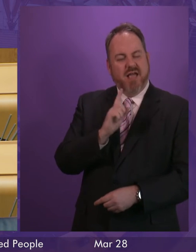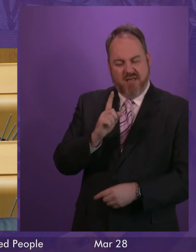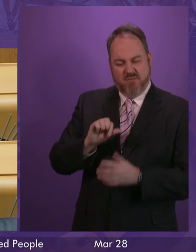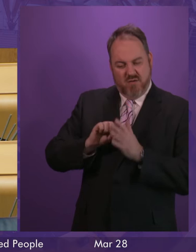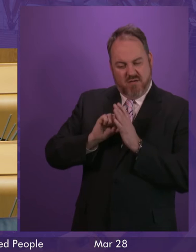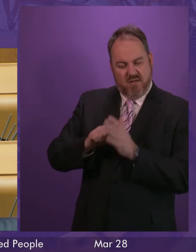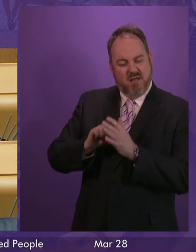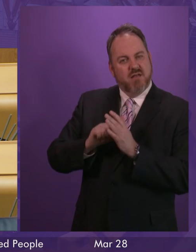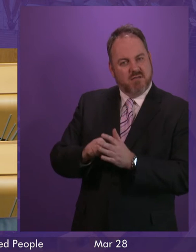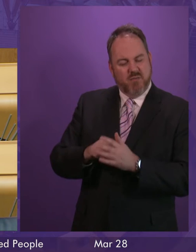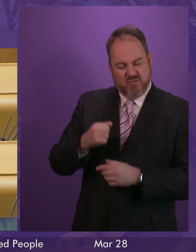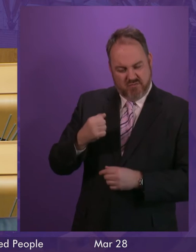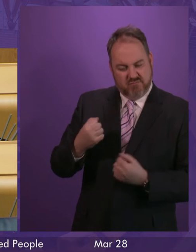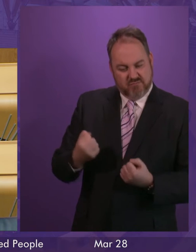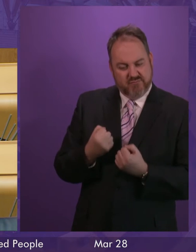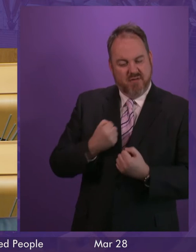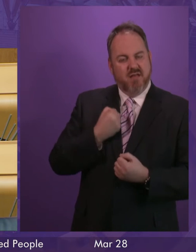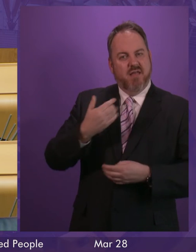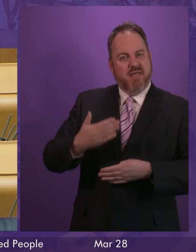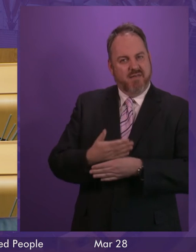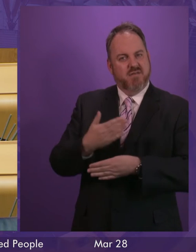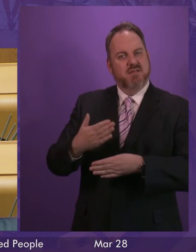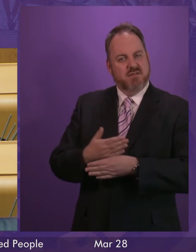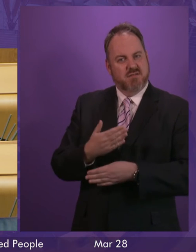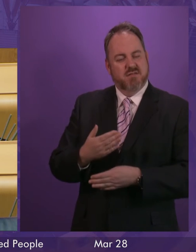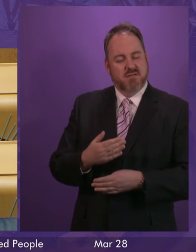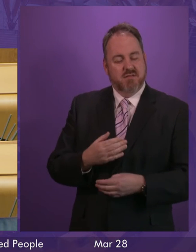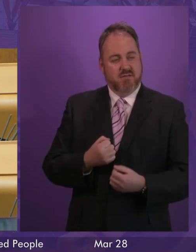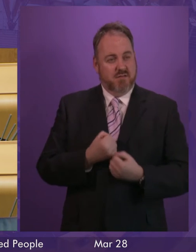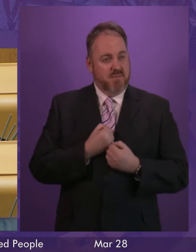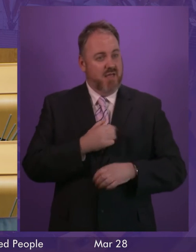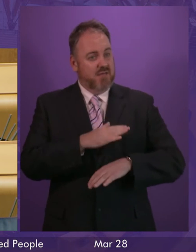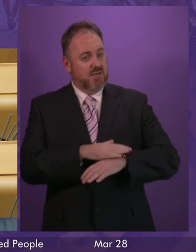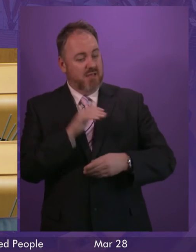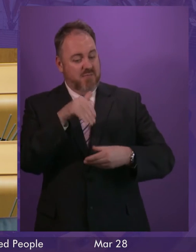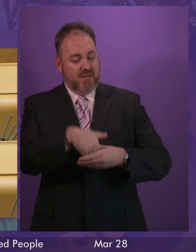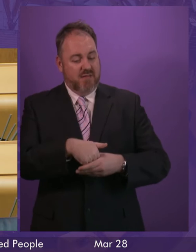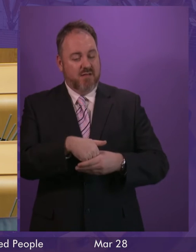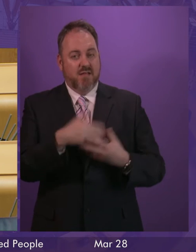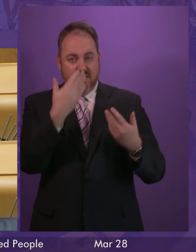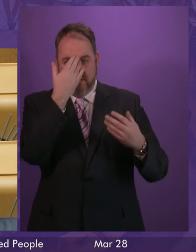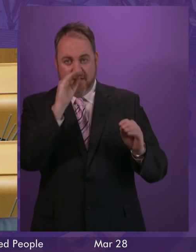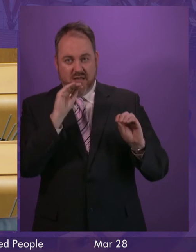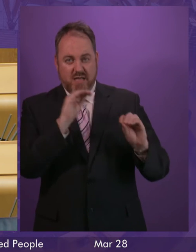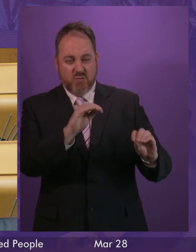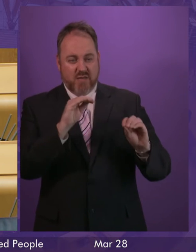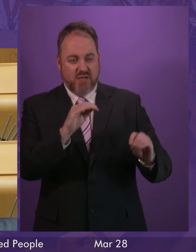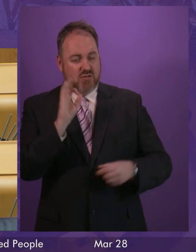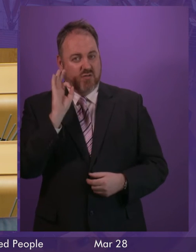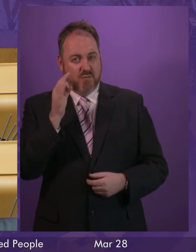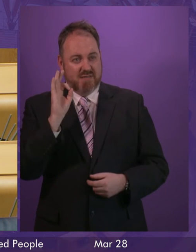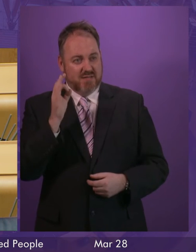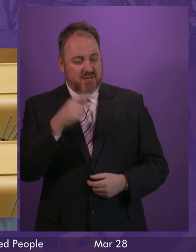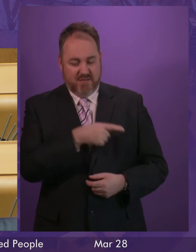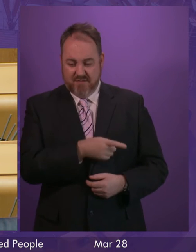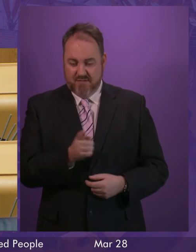our effort. I have also heard through my time on the education committee testimony time and time again